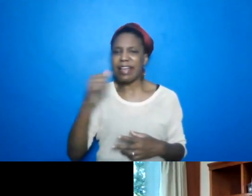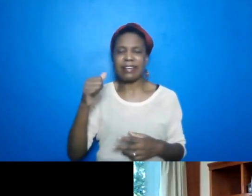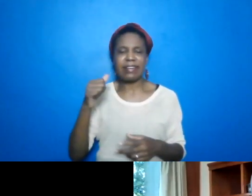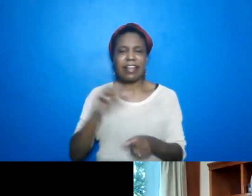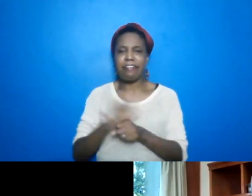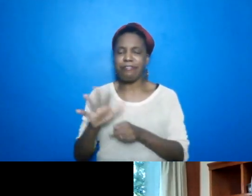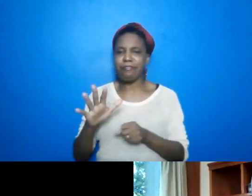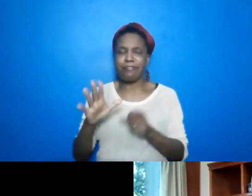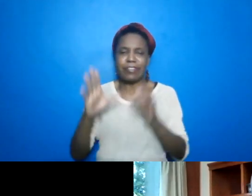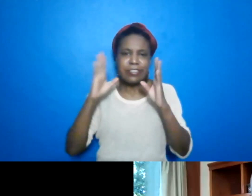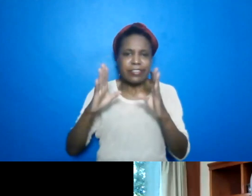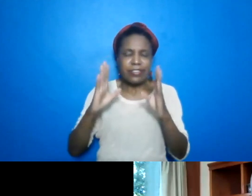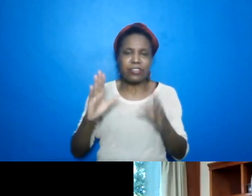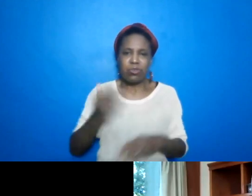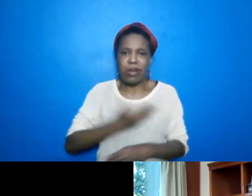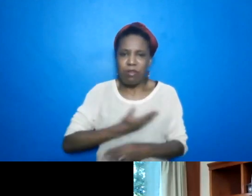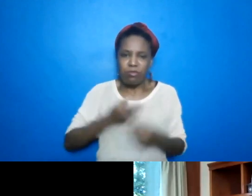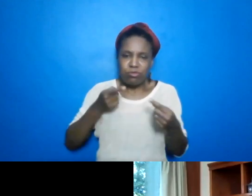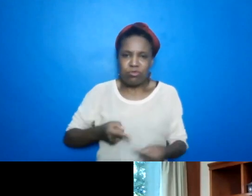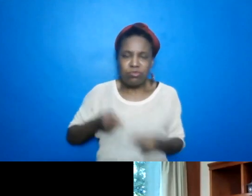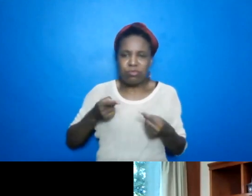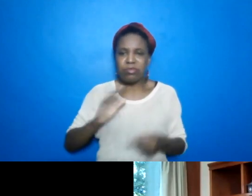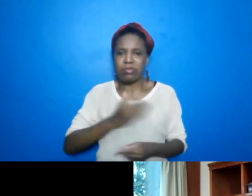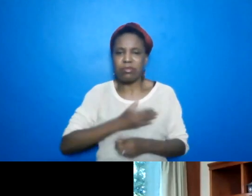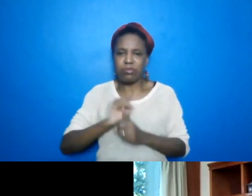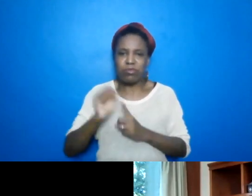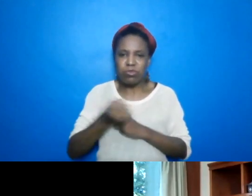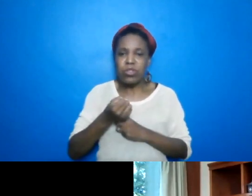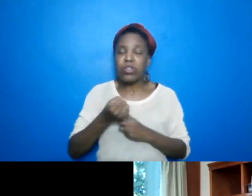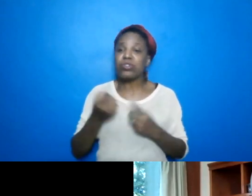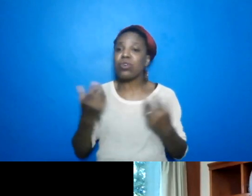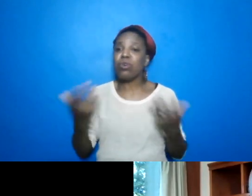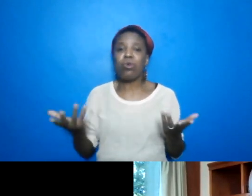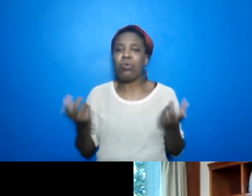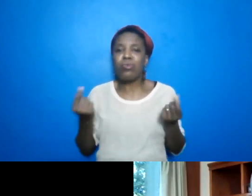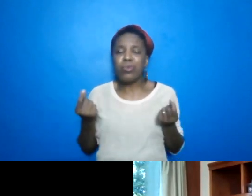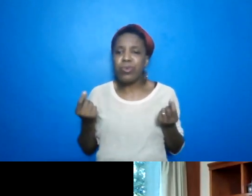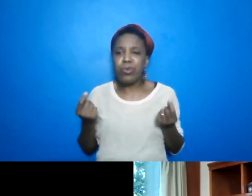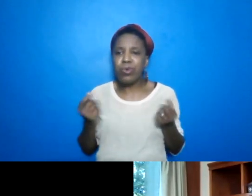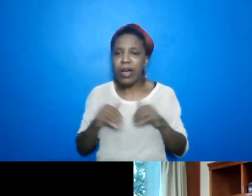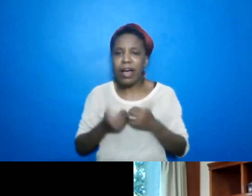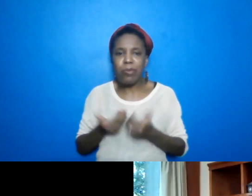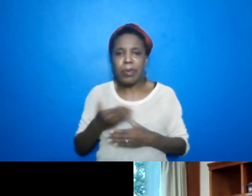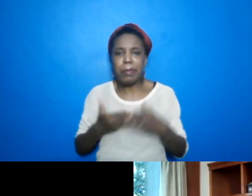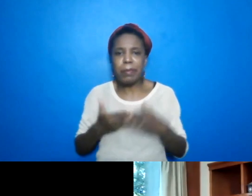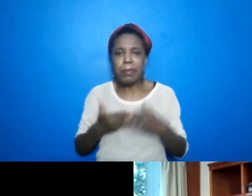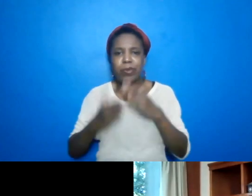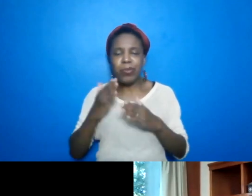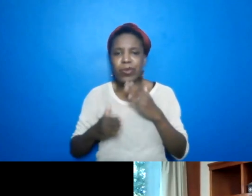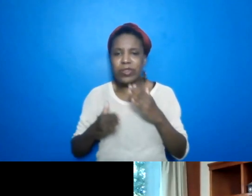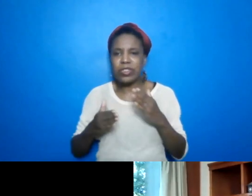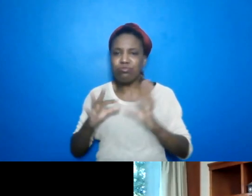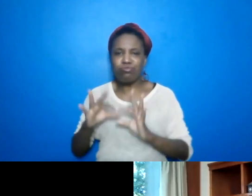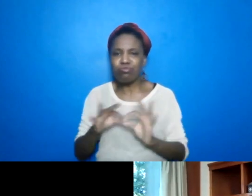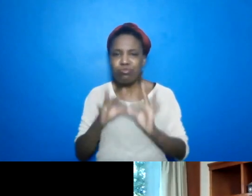do we create uh, a community in which everybody feels safe, protected, and respected? Out of that,